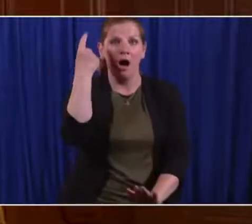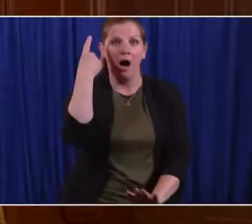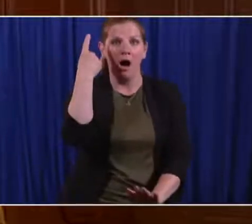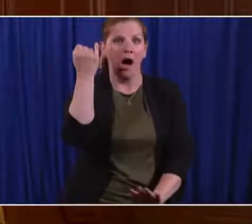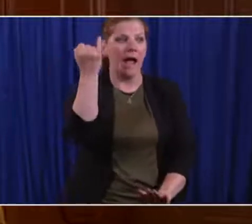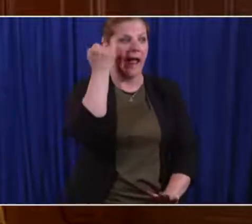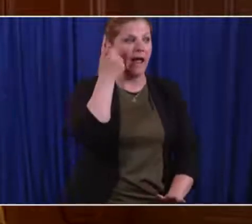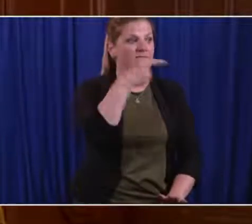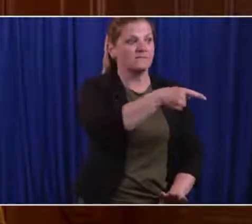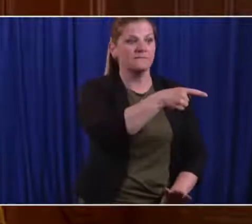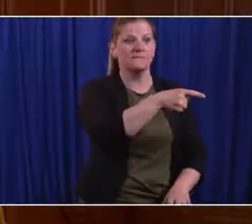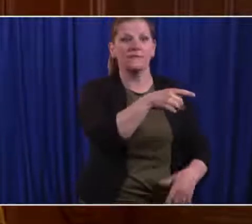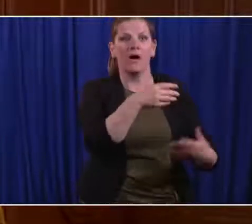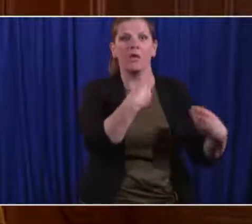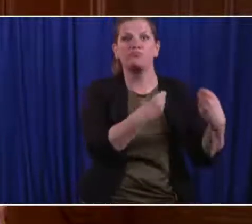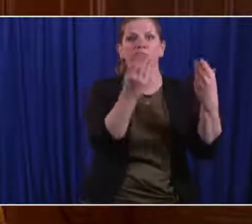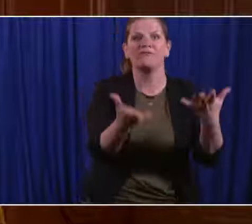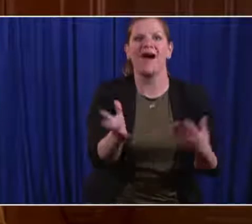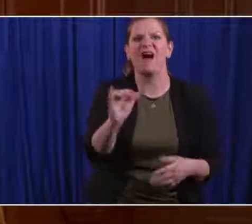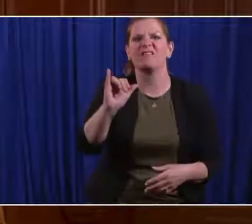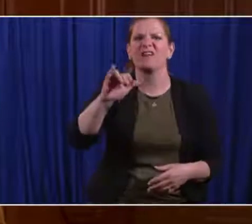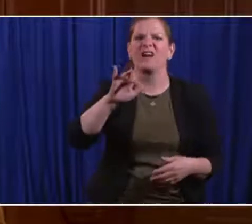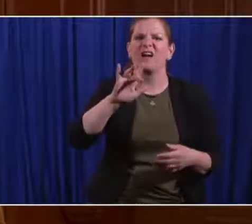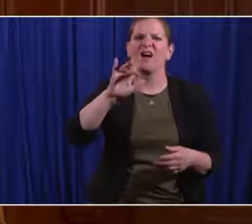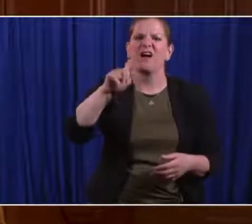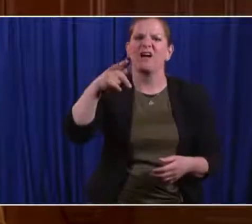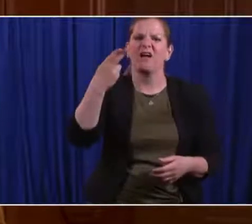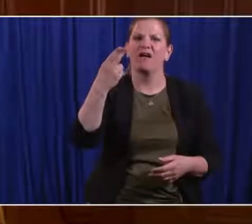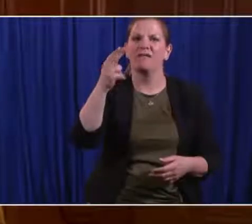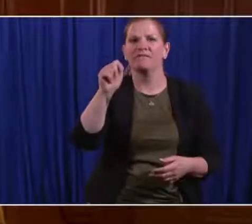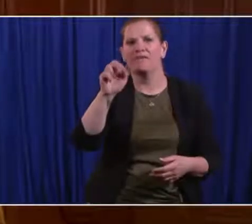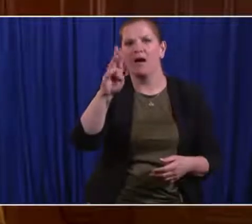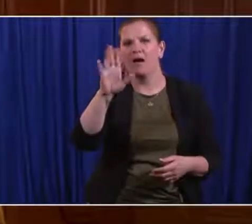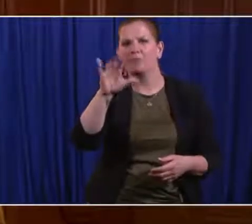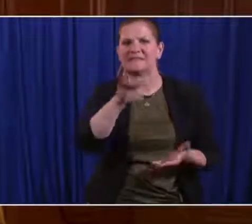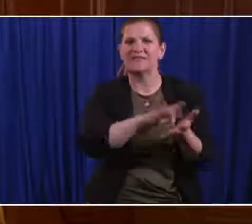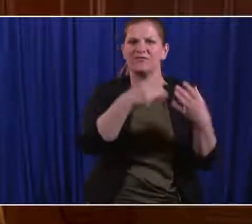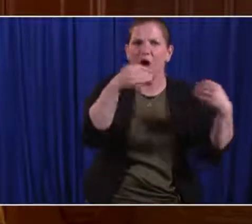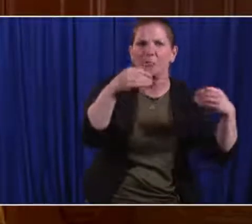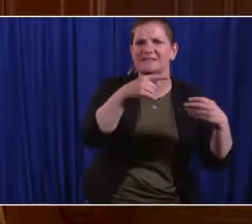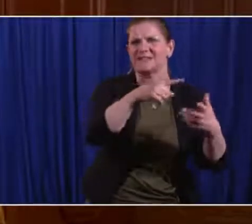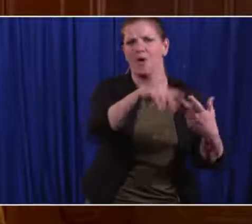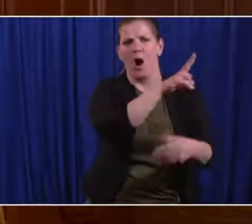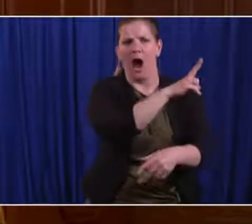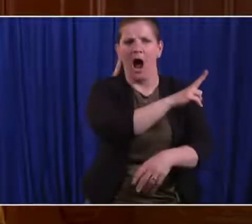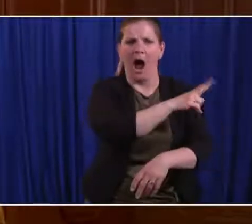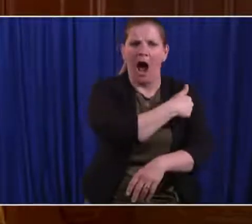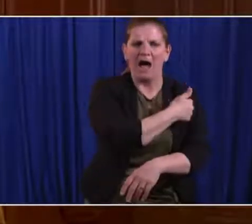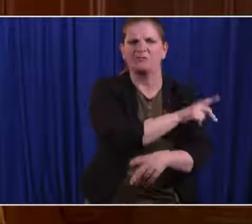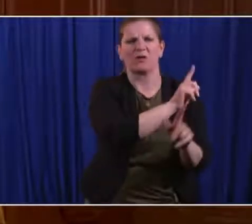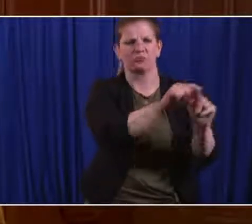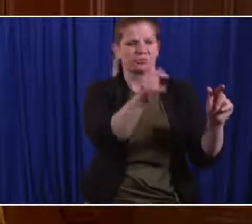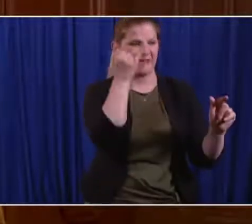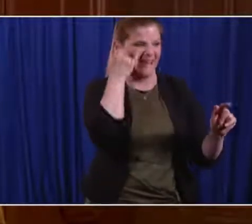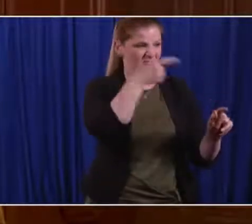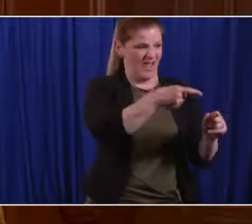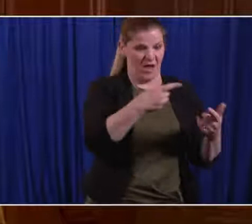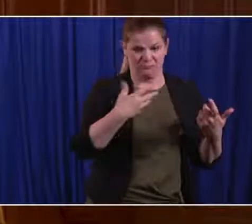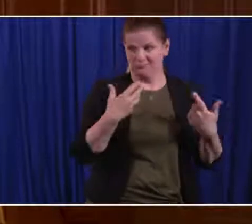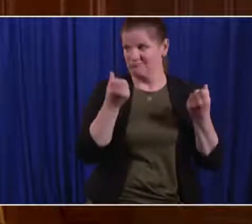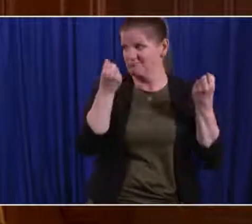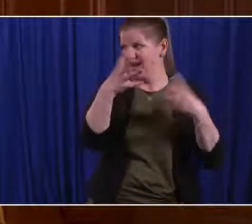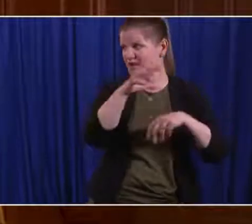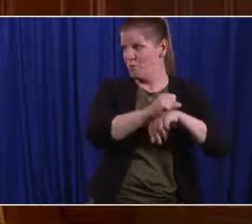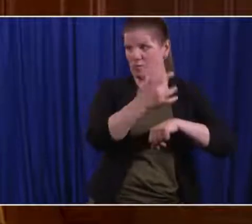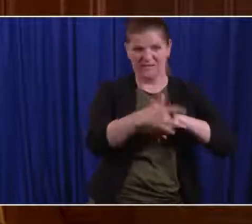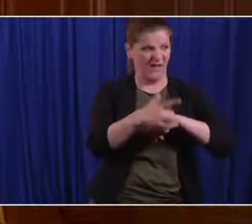departments, our hospitals, but if any of them are not filling slots this week,